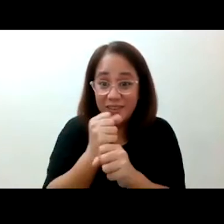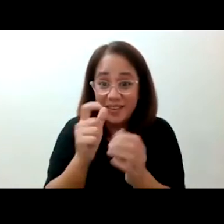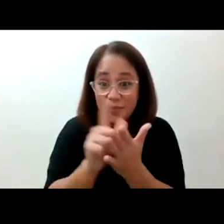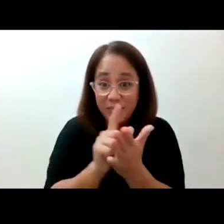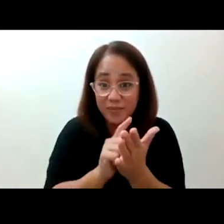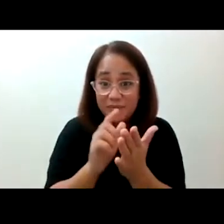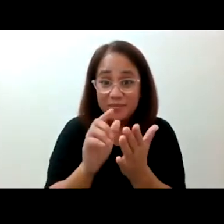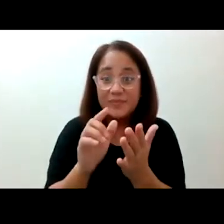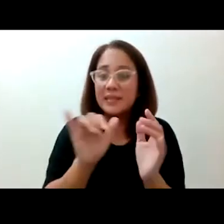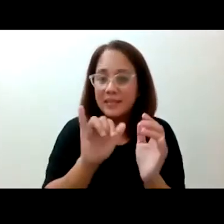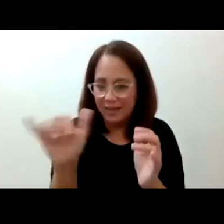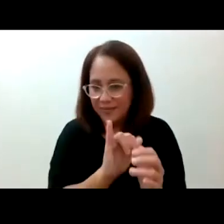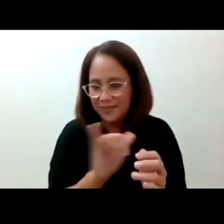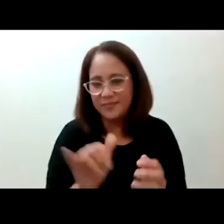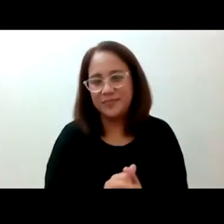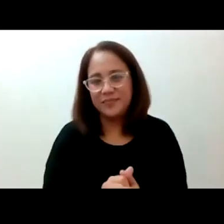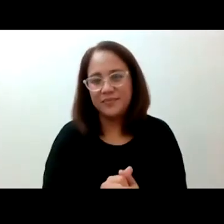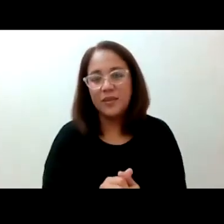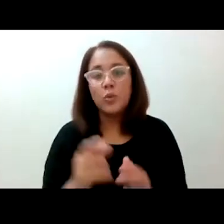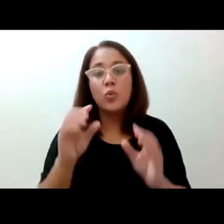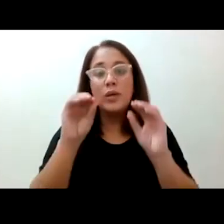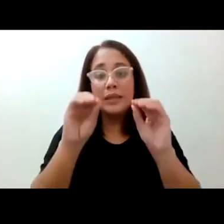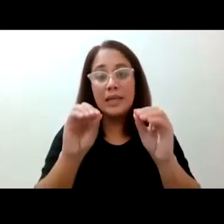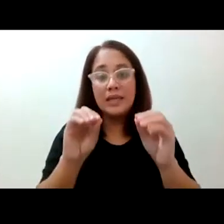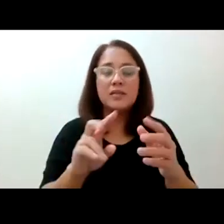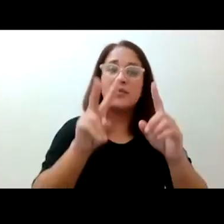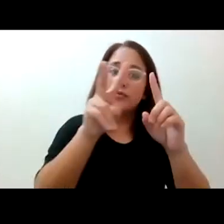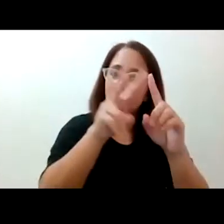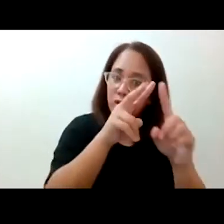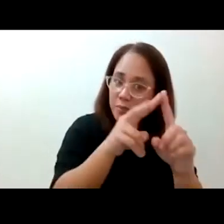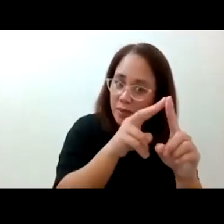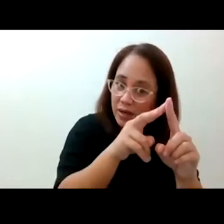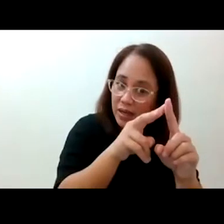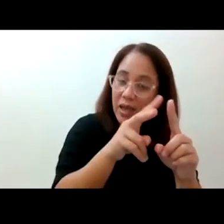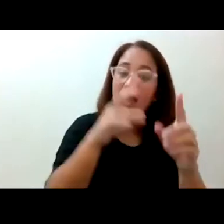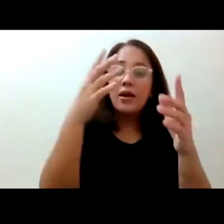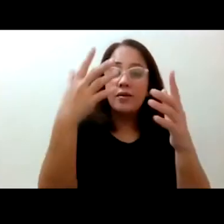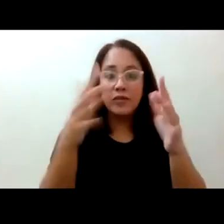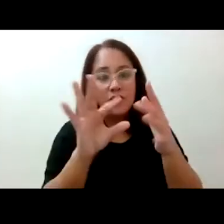We teach some vocabulary and then that grammar related